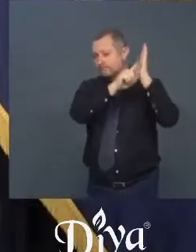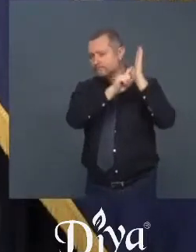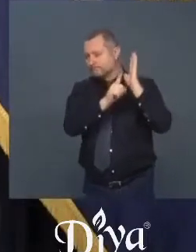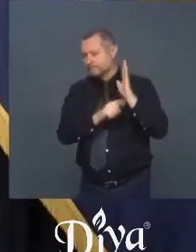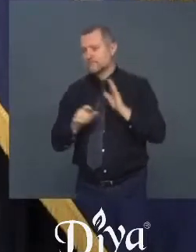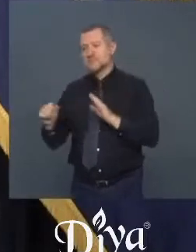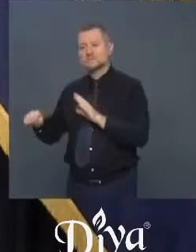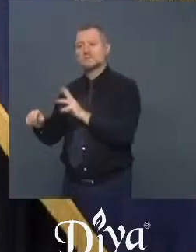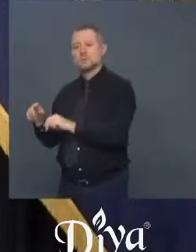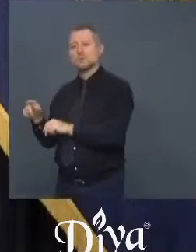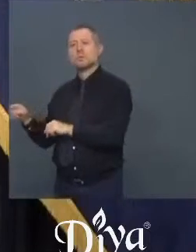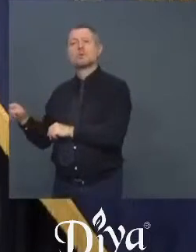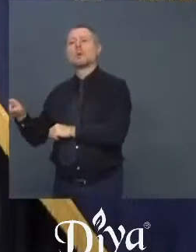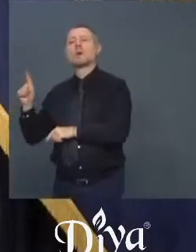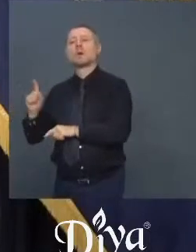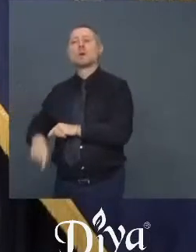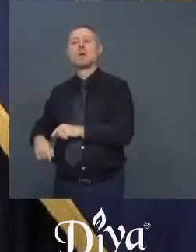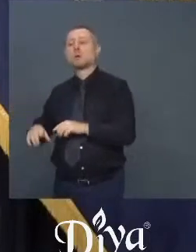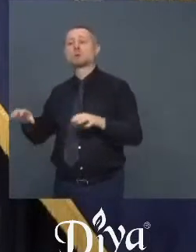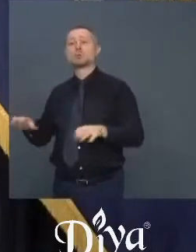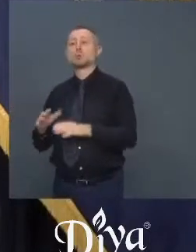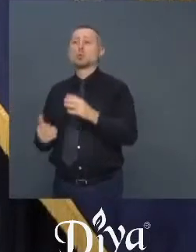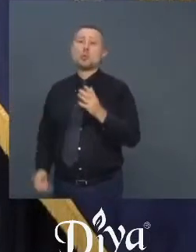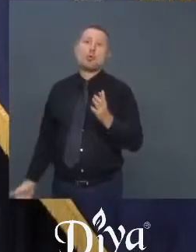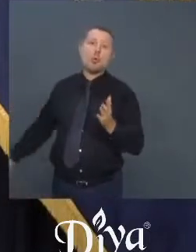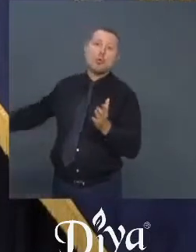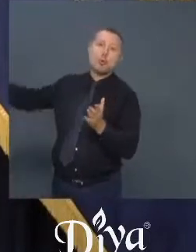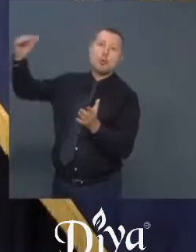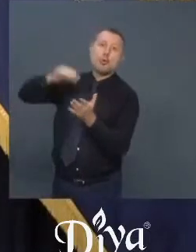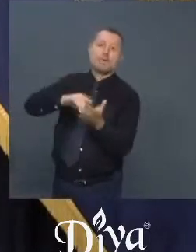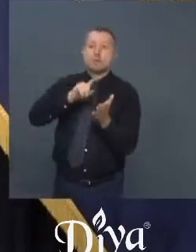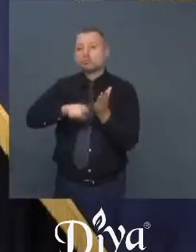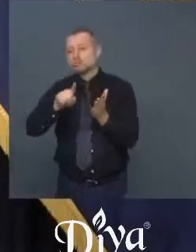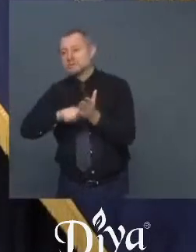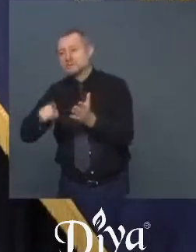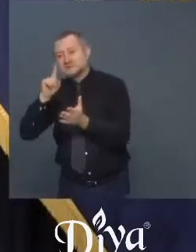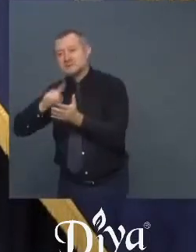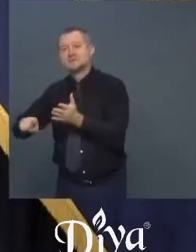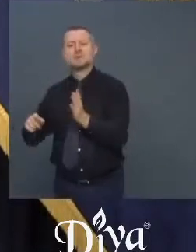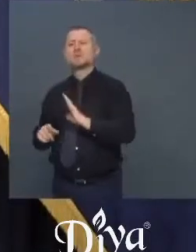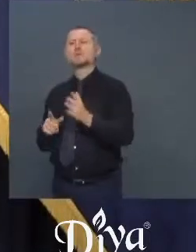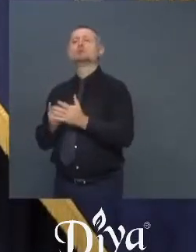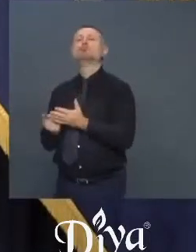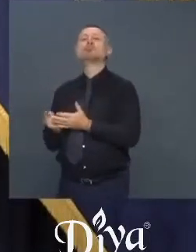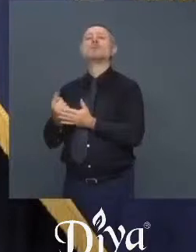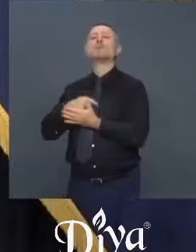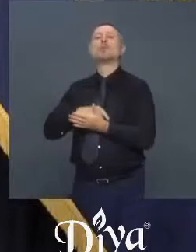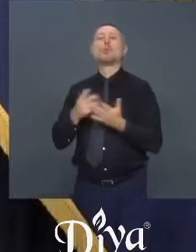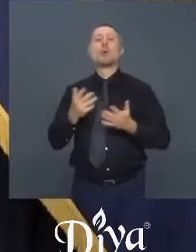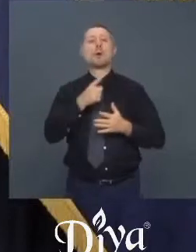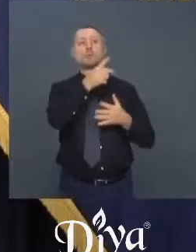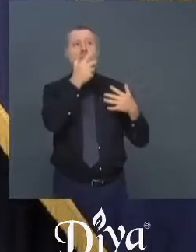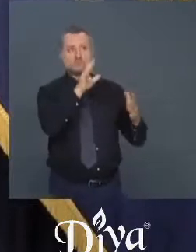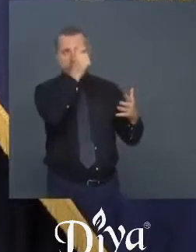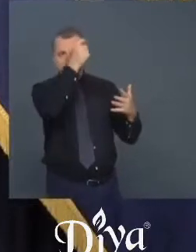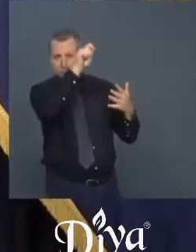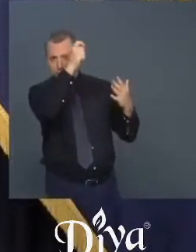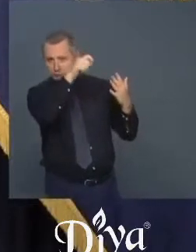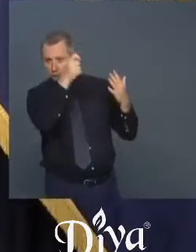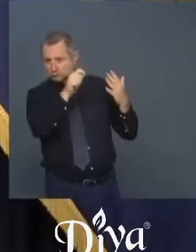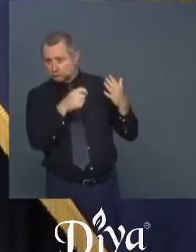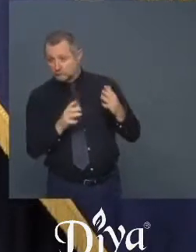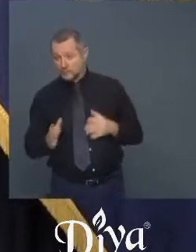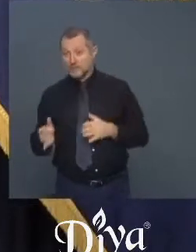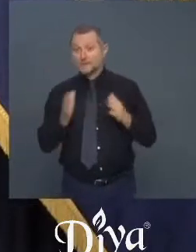to do new research, but they can review what was done. The second is the distribution